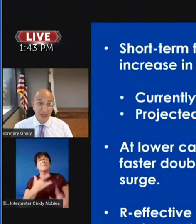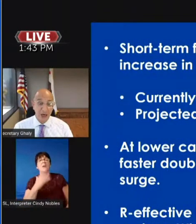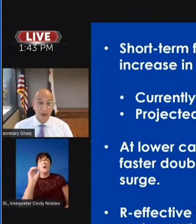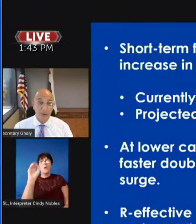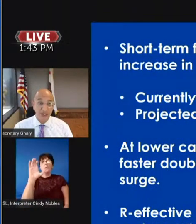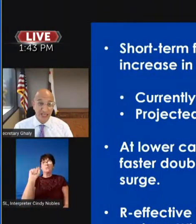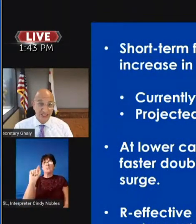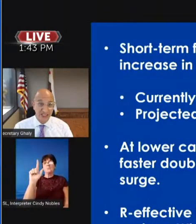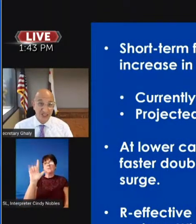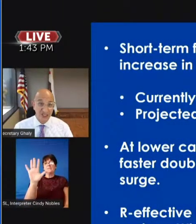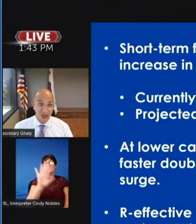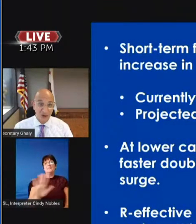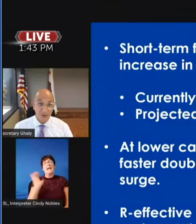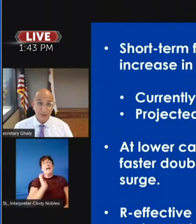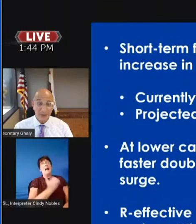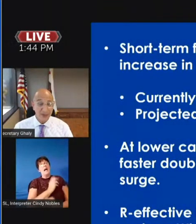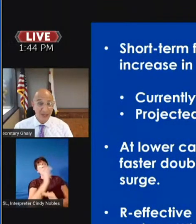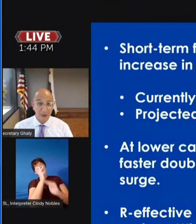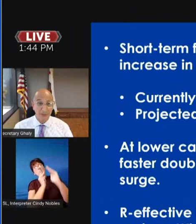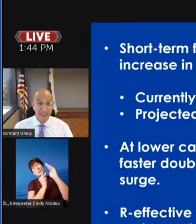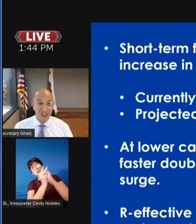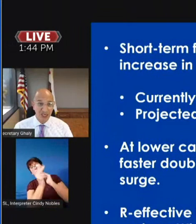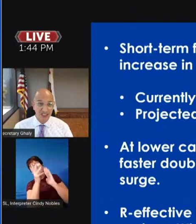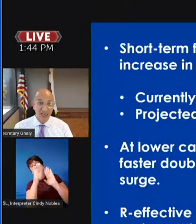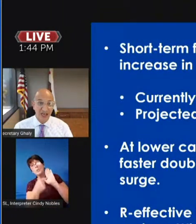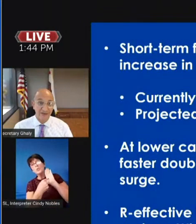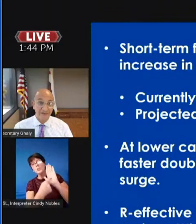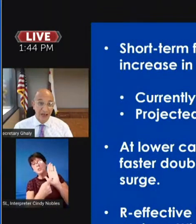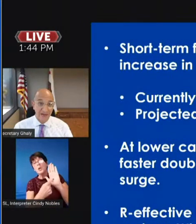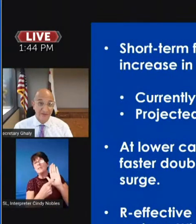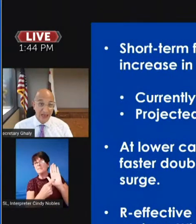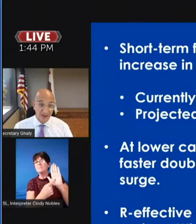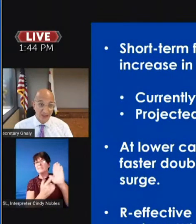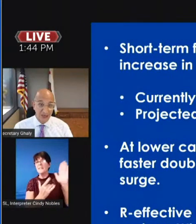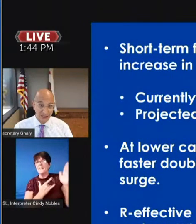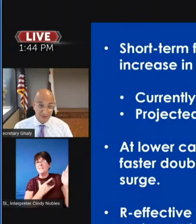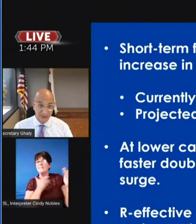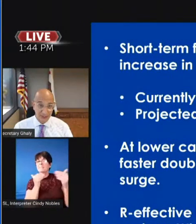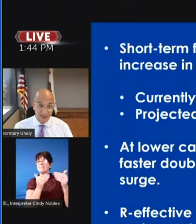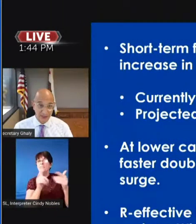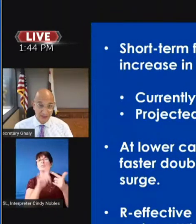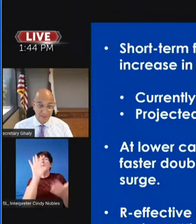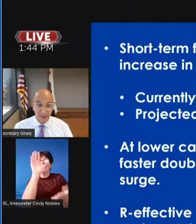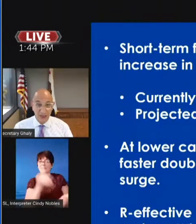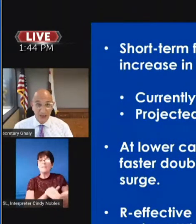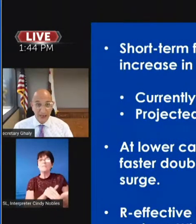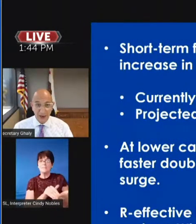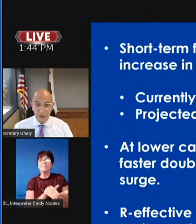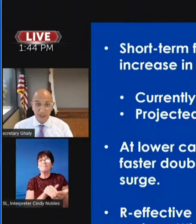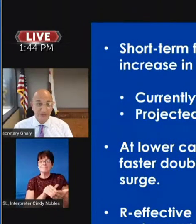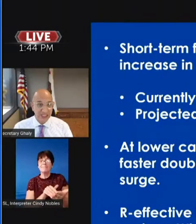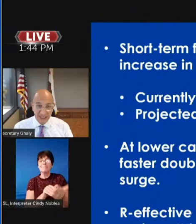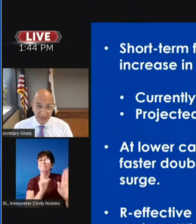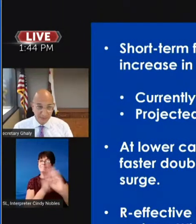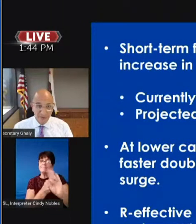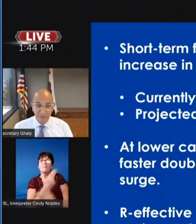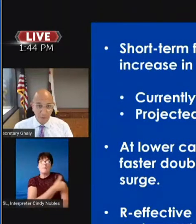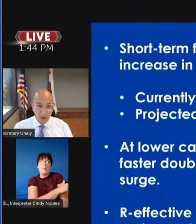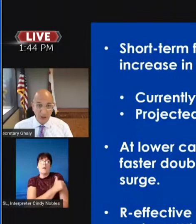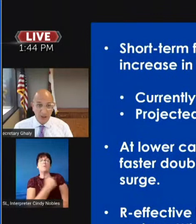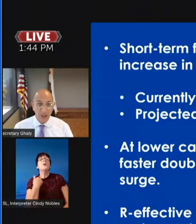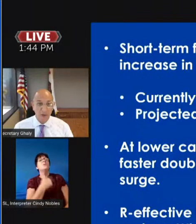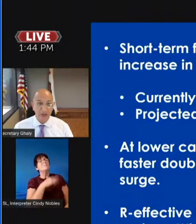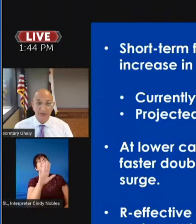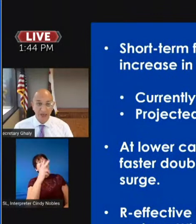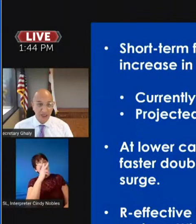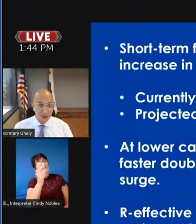25th, our projections show that we'll be just shy of 5,000 hospitalizations. Now, we've seen that